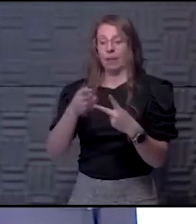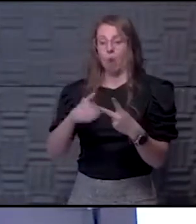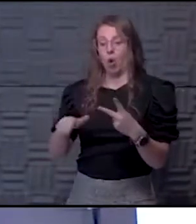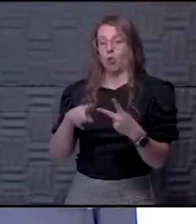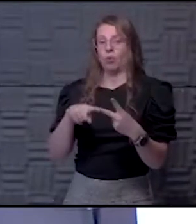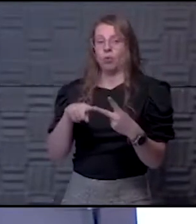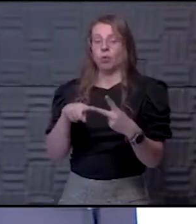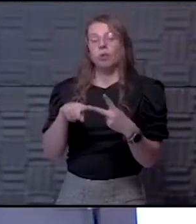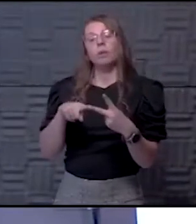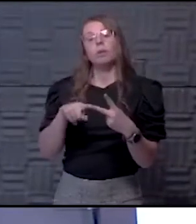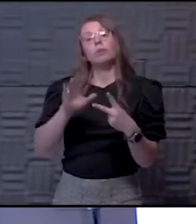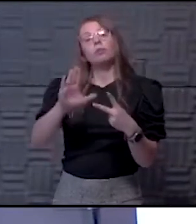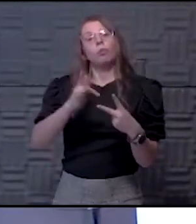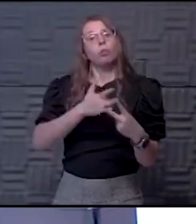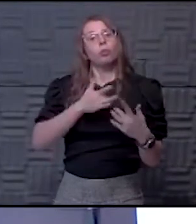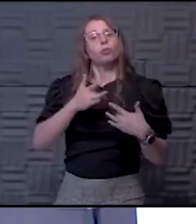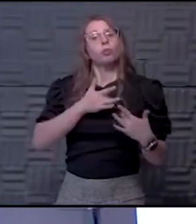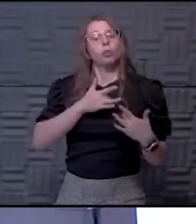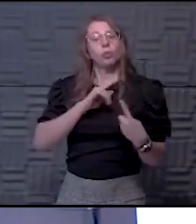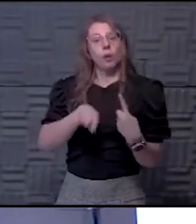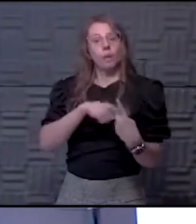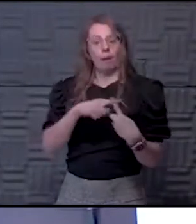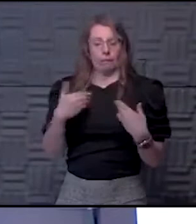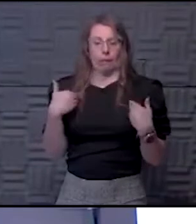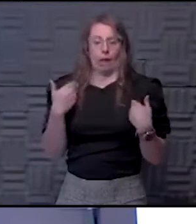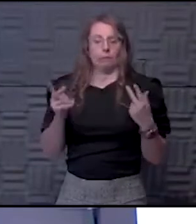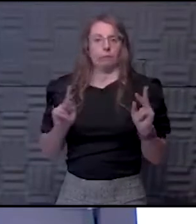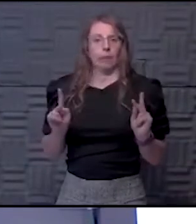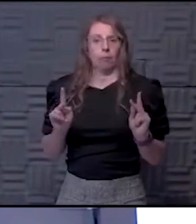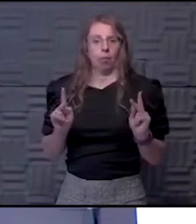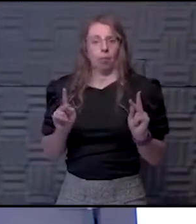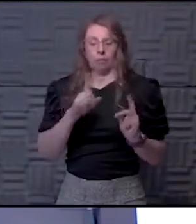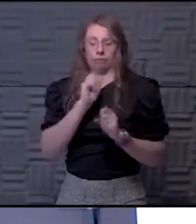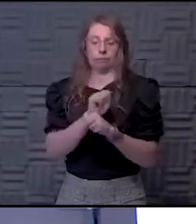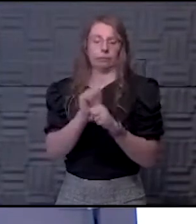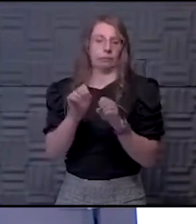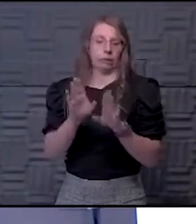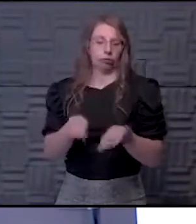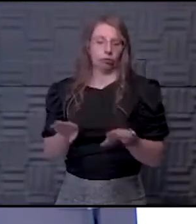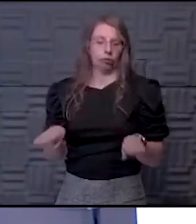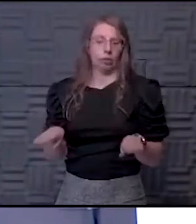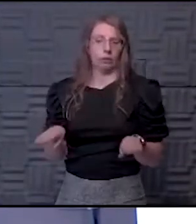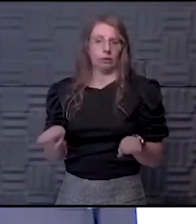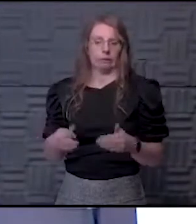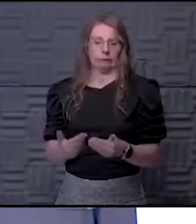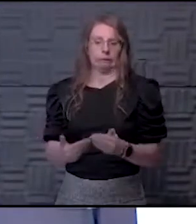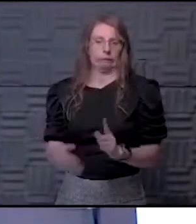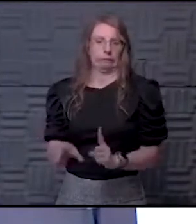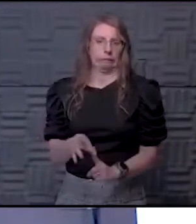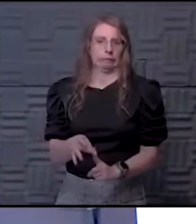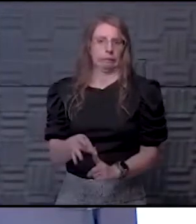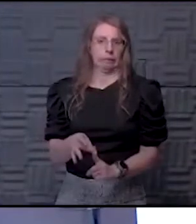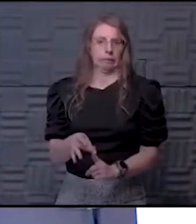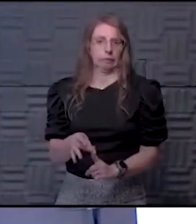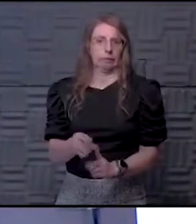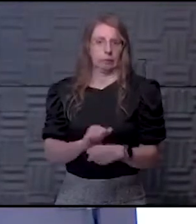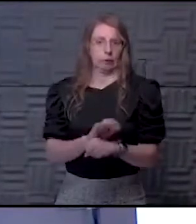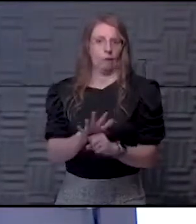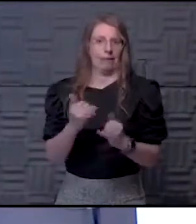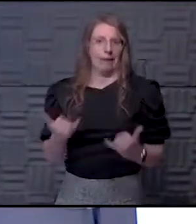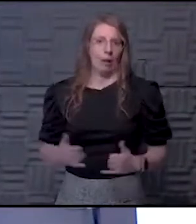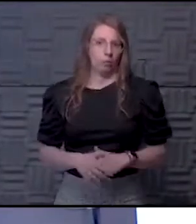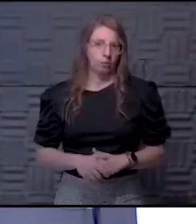one is, what are your concerns about young people and even children being more susceptible to COVID